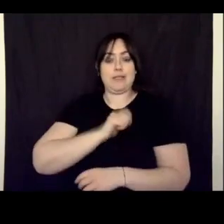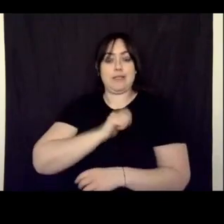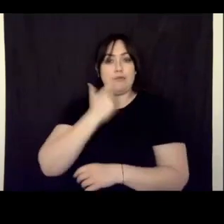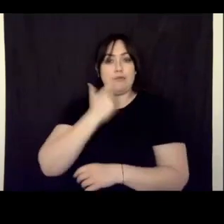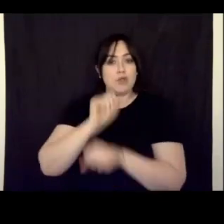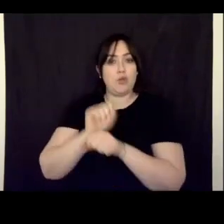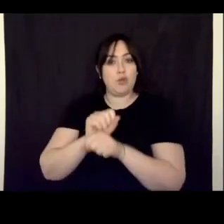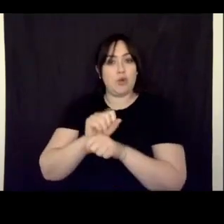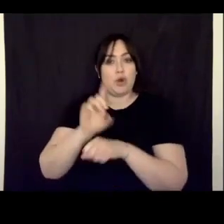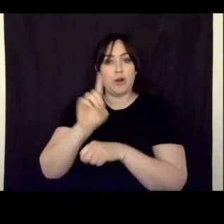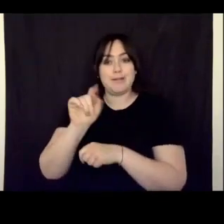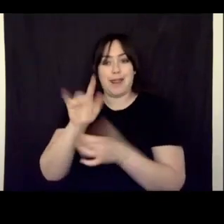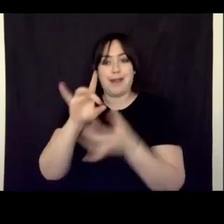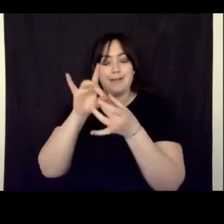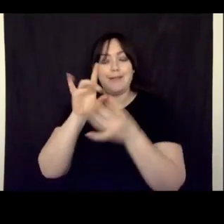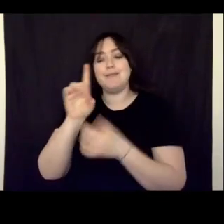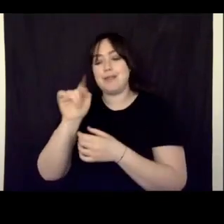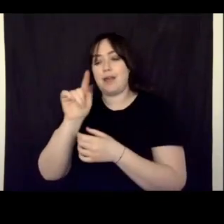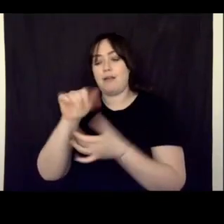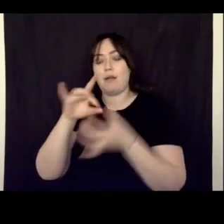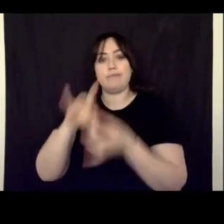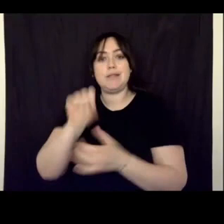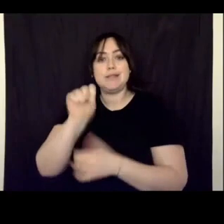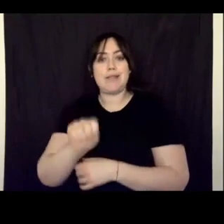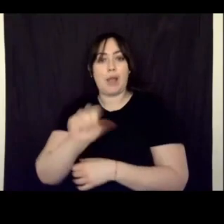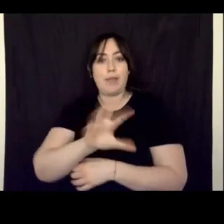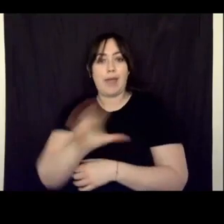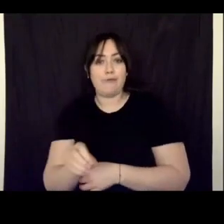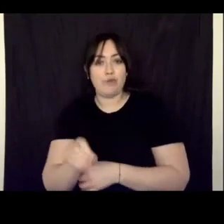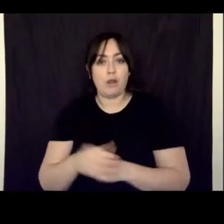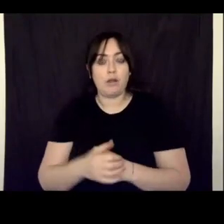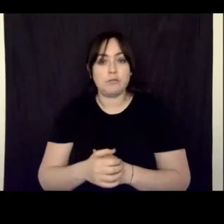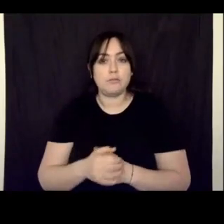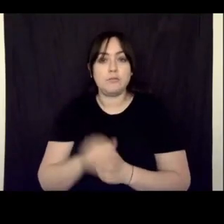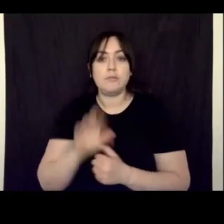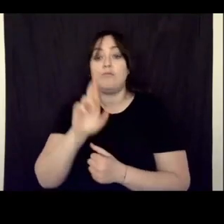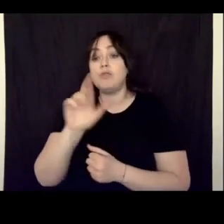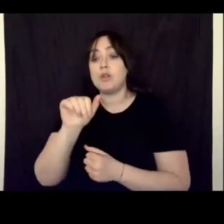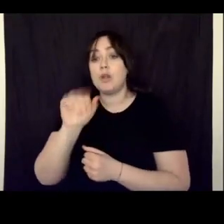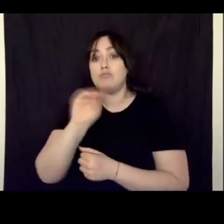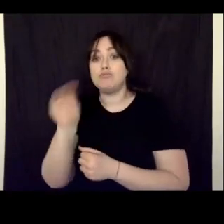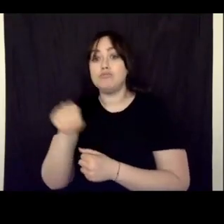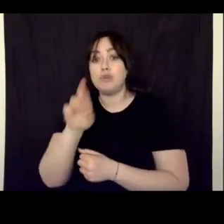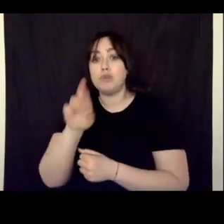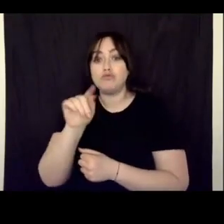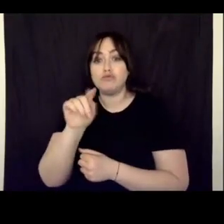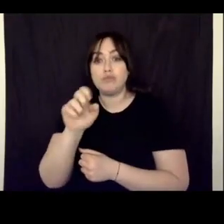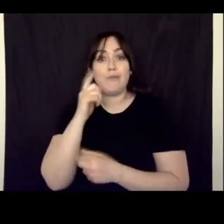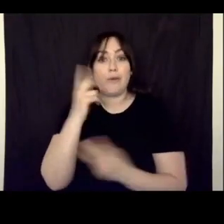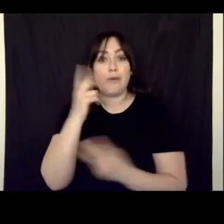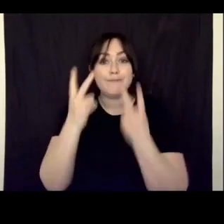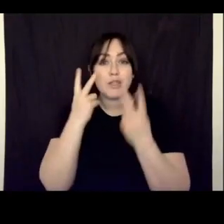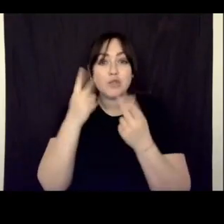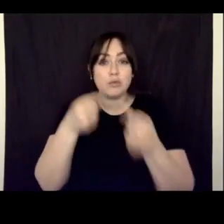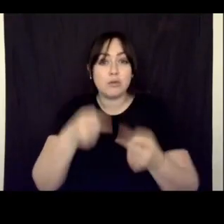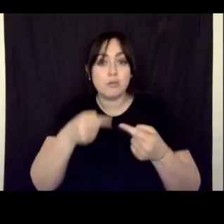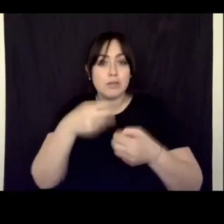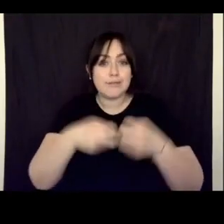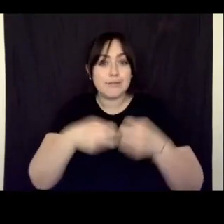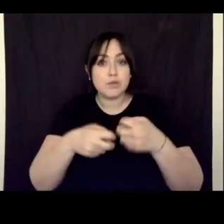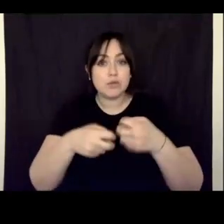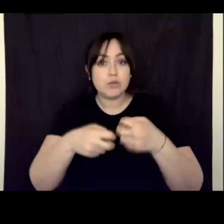South Africa, and the rate of vision difficulties is much higher in